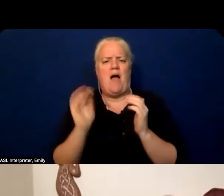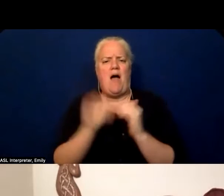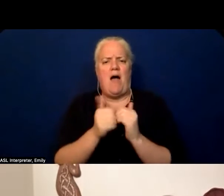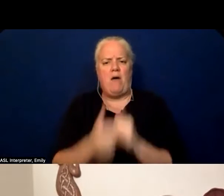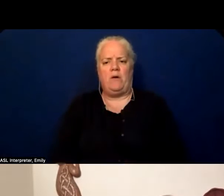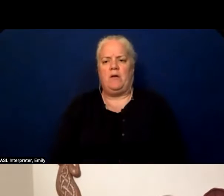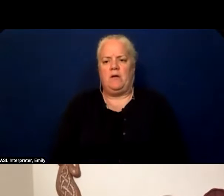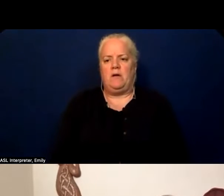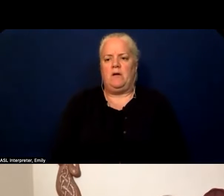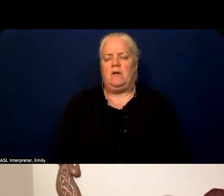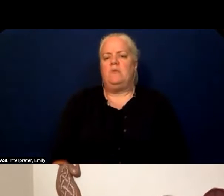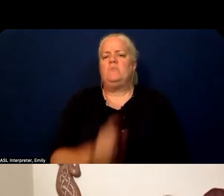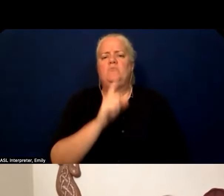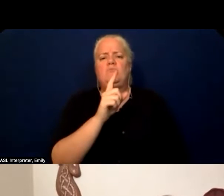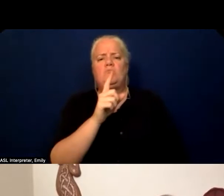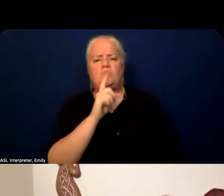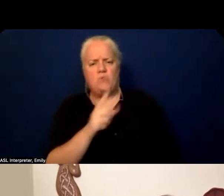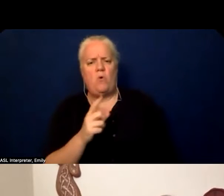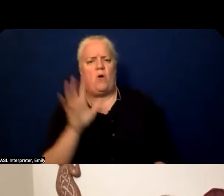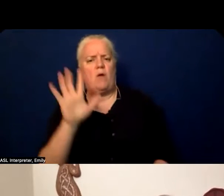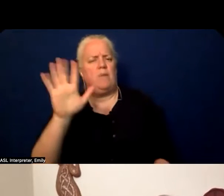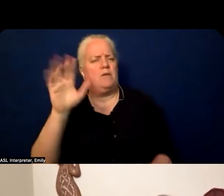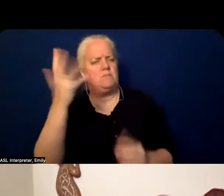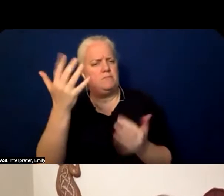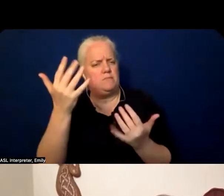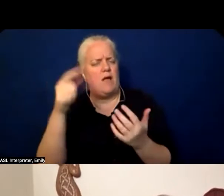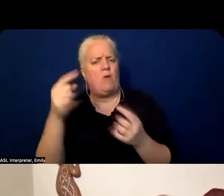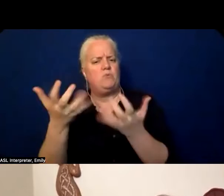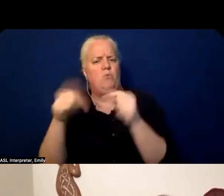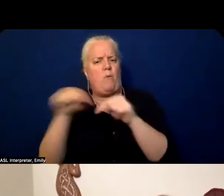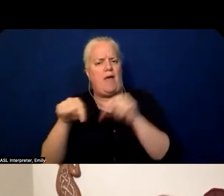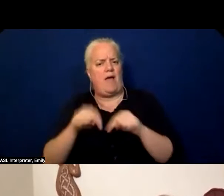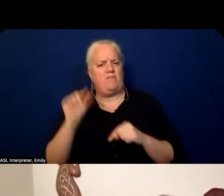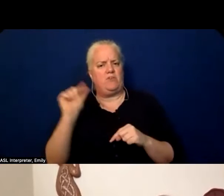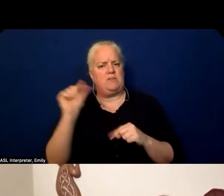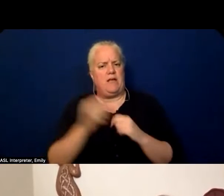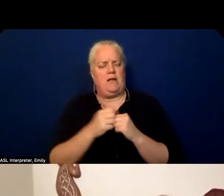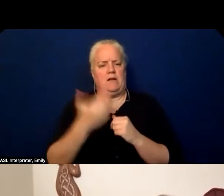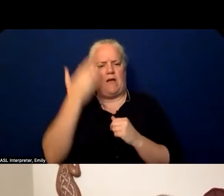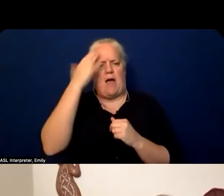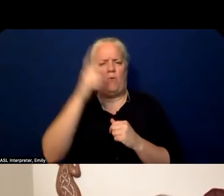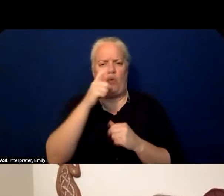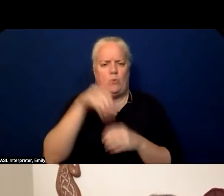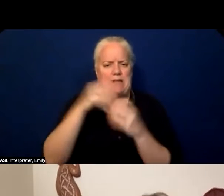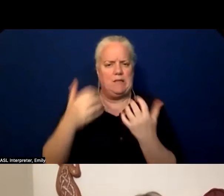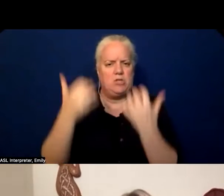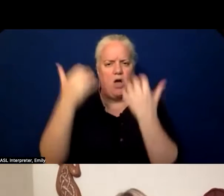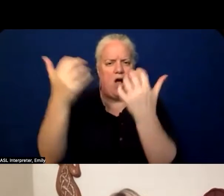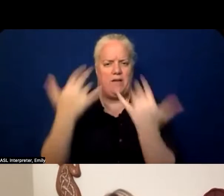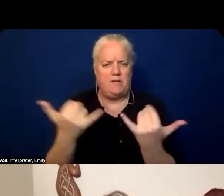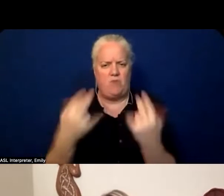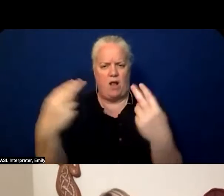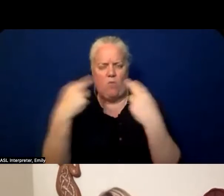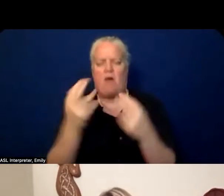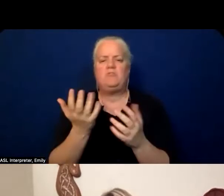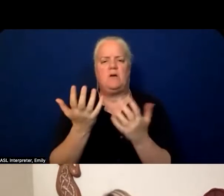Sure. I just want to take a step back for a second and just, I don't exactly know who's in the audience, but I just want to remind people that